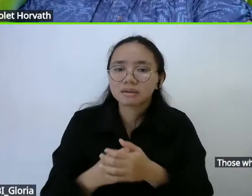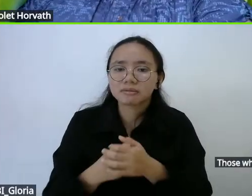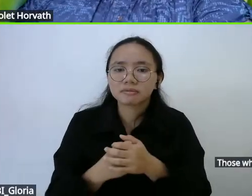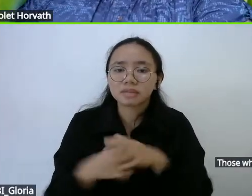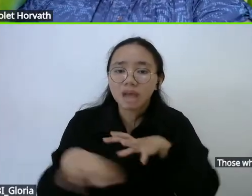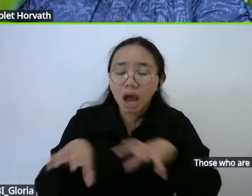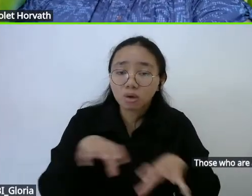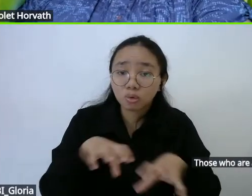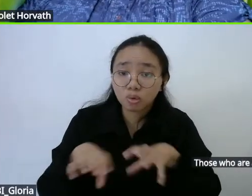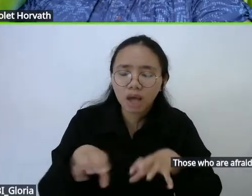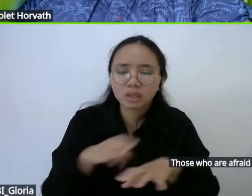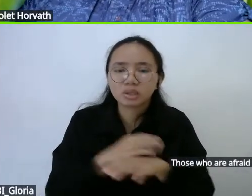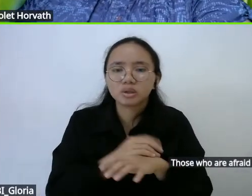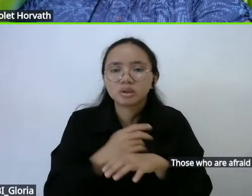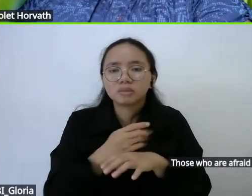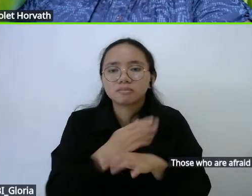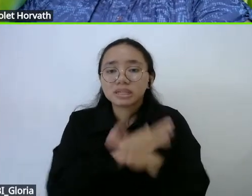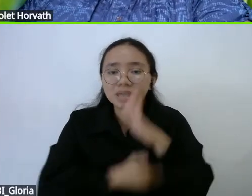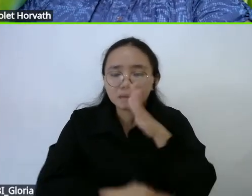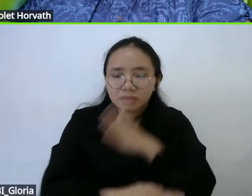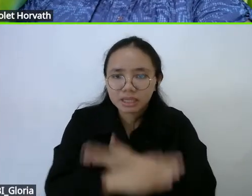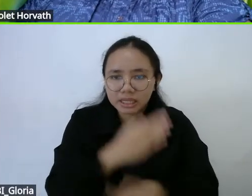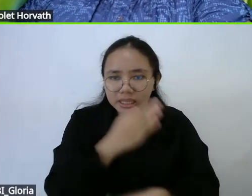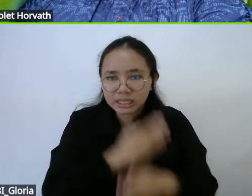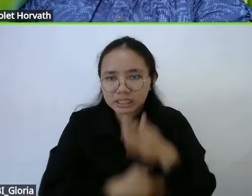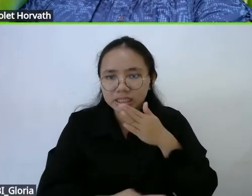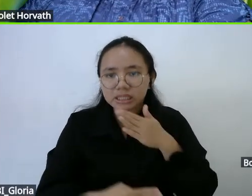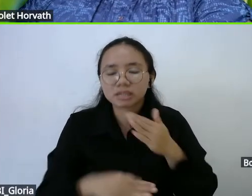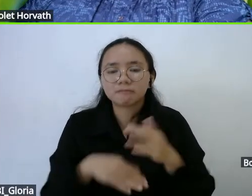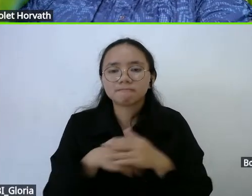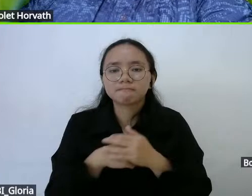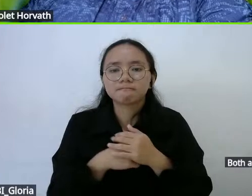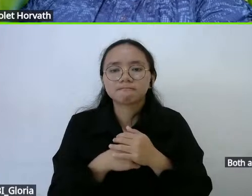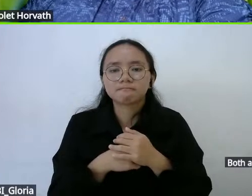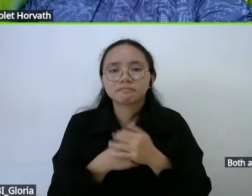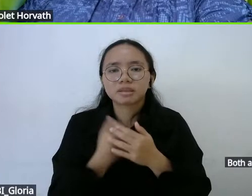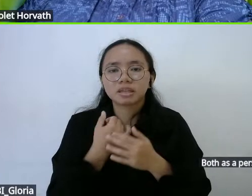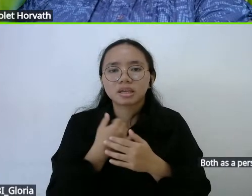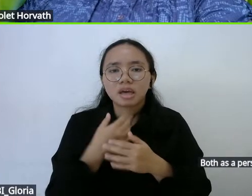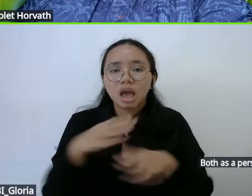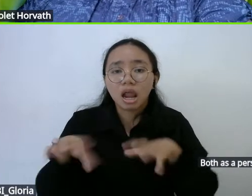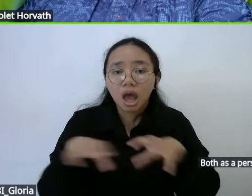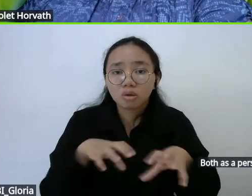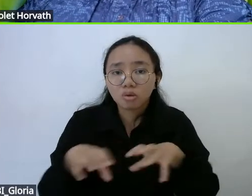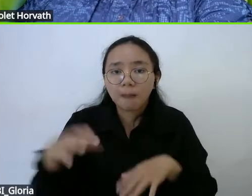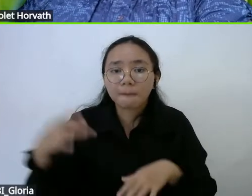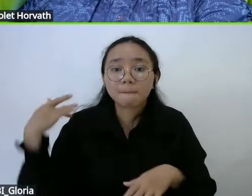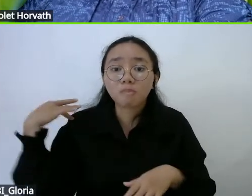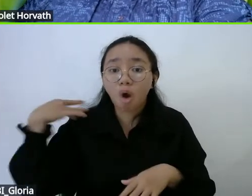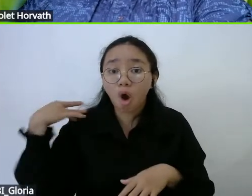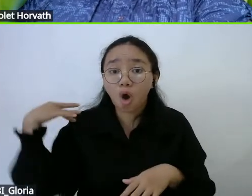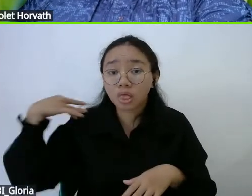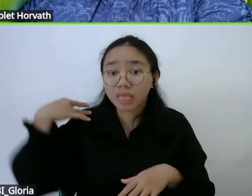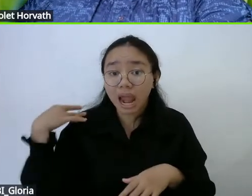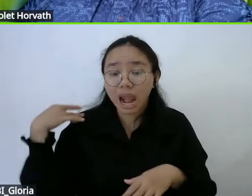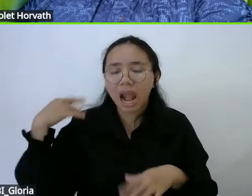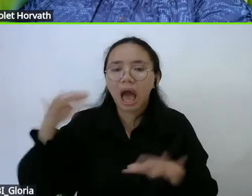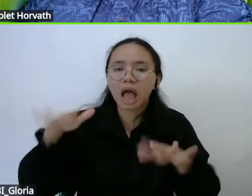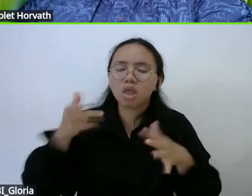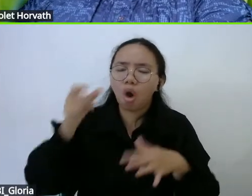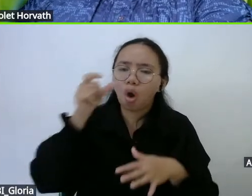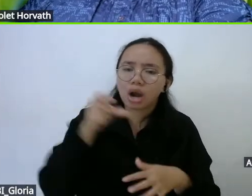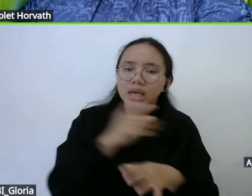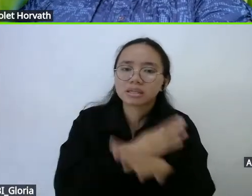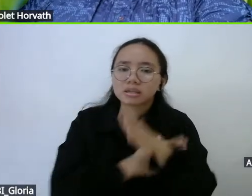stand as a model, both as a person with a disability and as a social worker. And that gentle squeaky wheel,